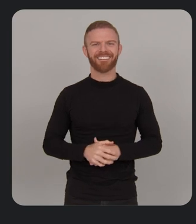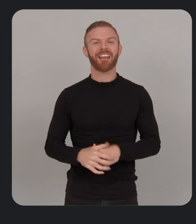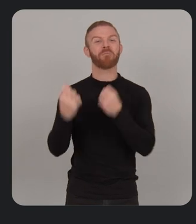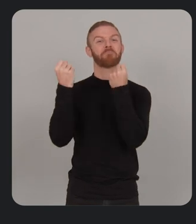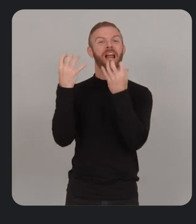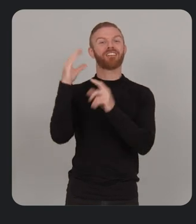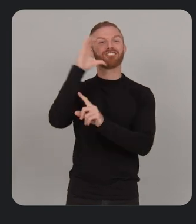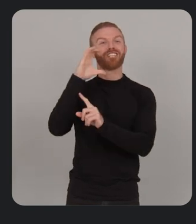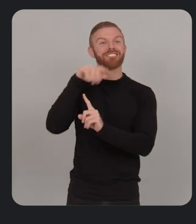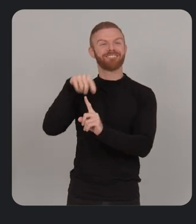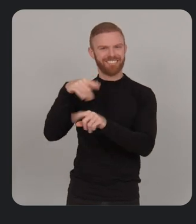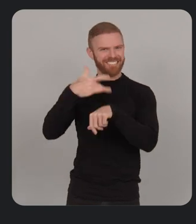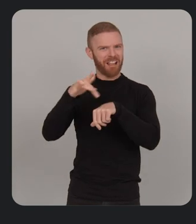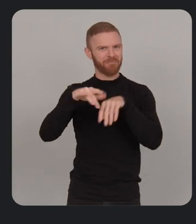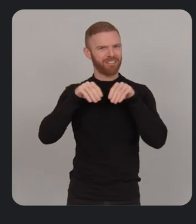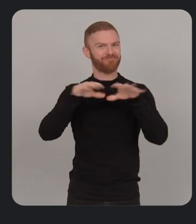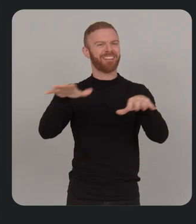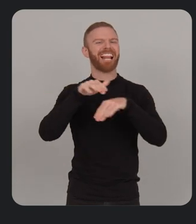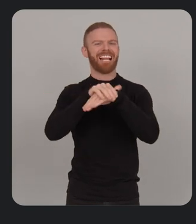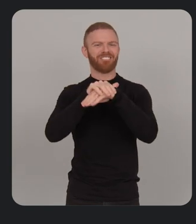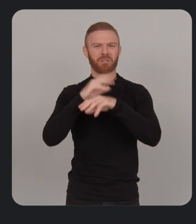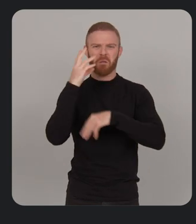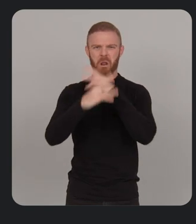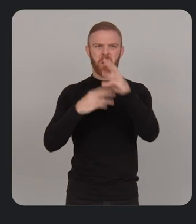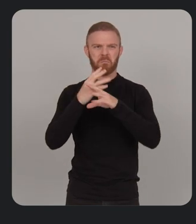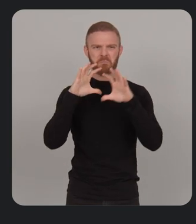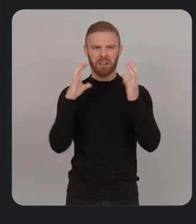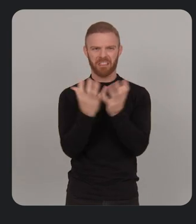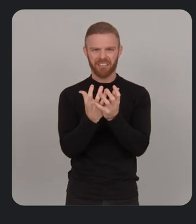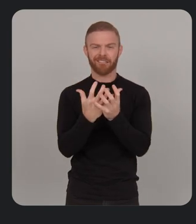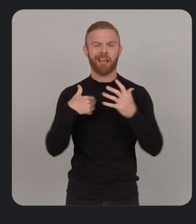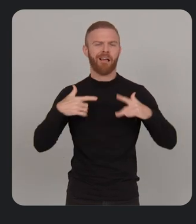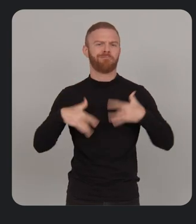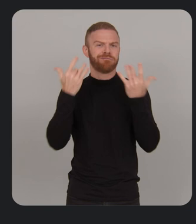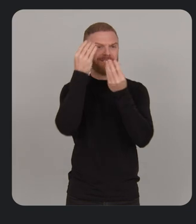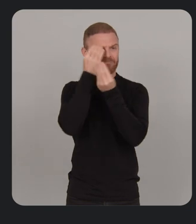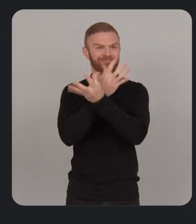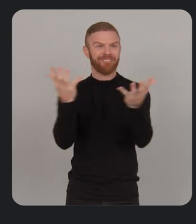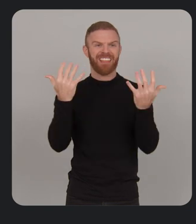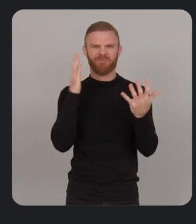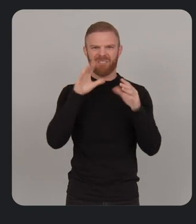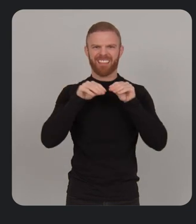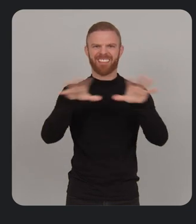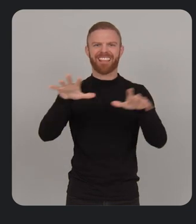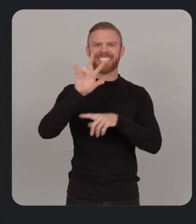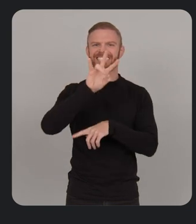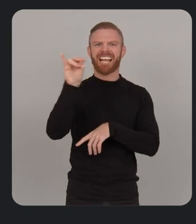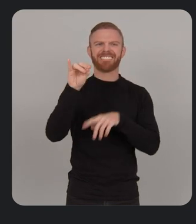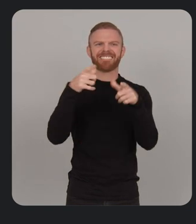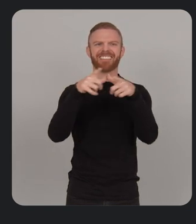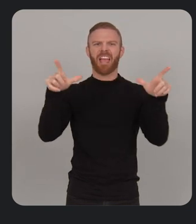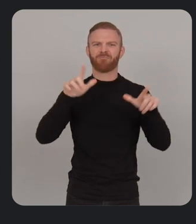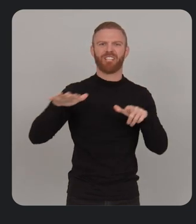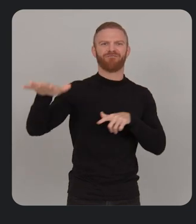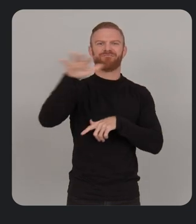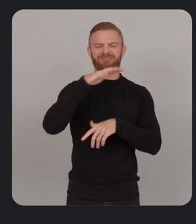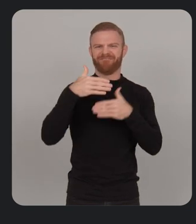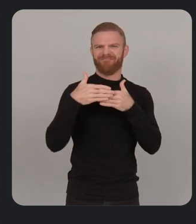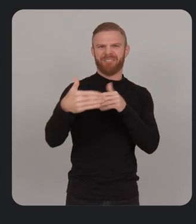Multisearch is available today in English globally, and I'm thrilled to share that it's coming to more than 70 languages in the next few months.